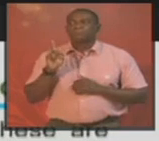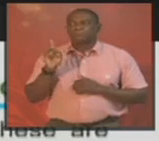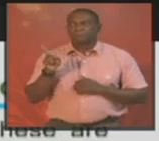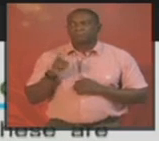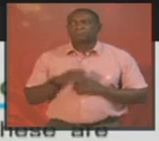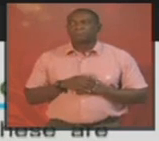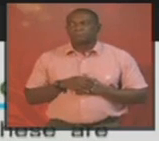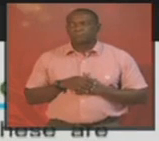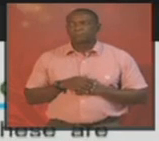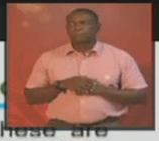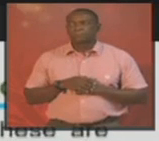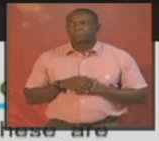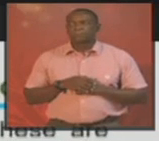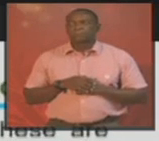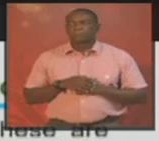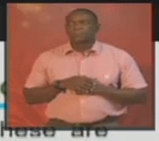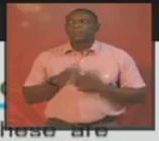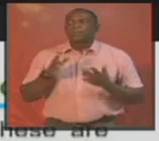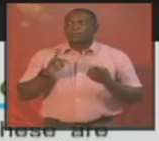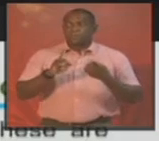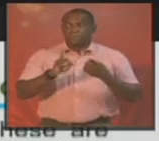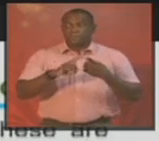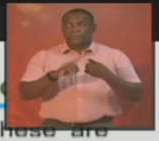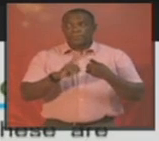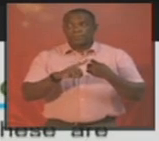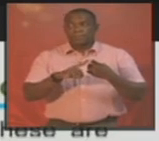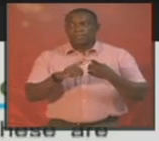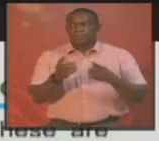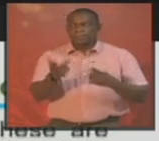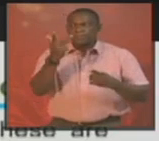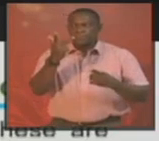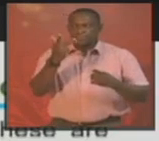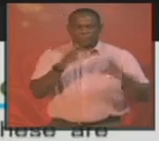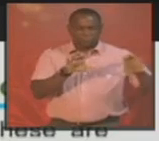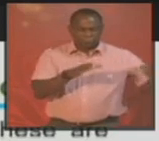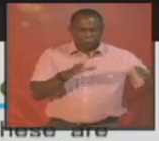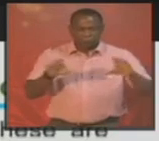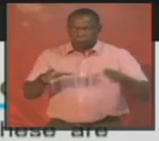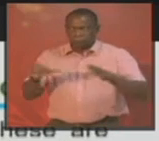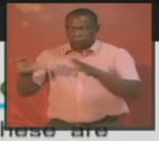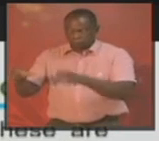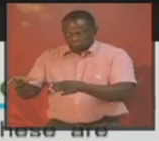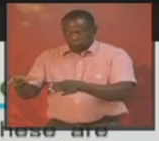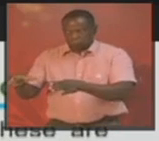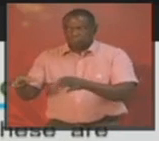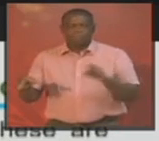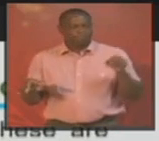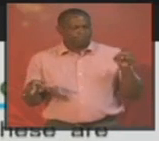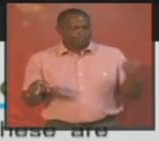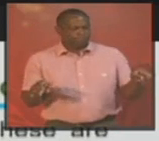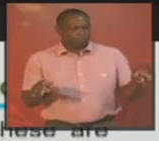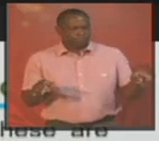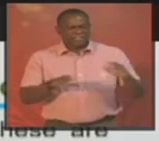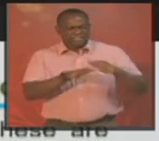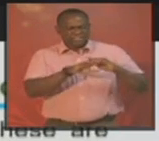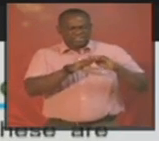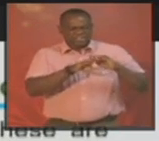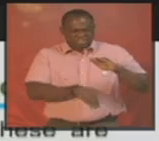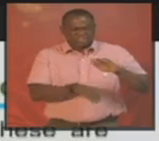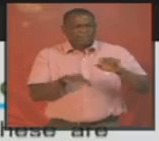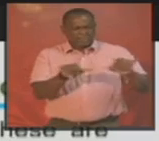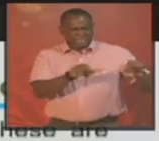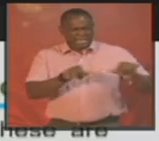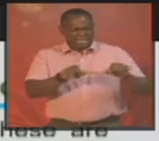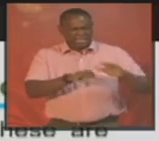Okay, great, thank you. Okay, so in terms of the context, there are different definitions. So what we have looked at is substandard drugs that